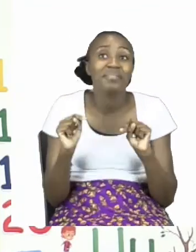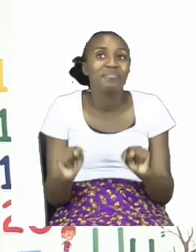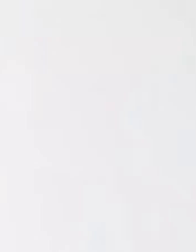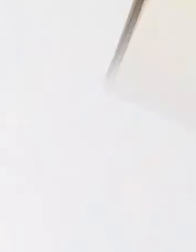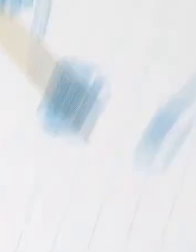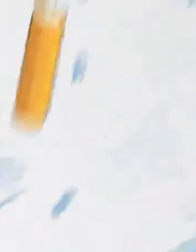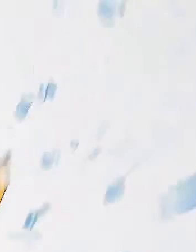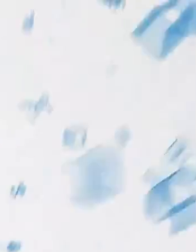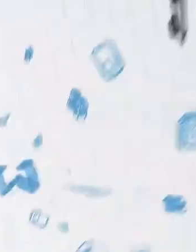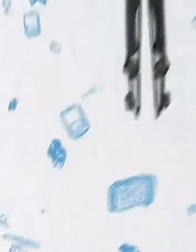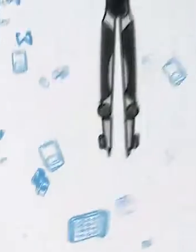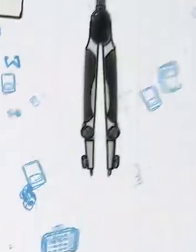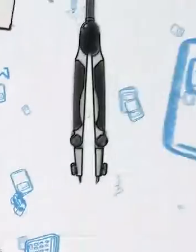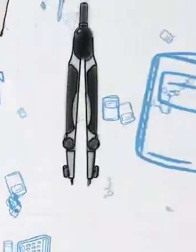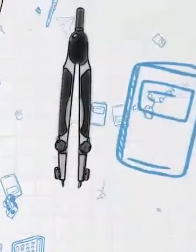advert break.